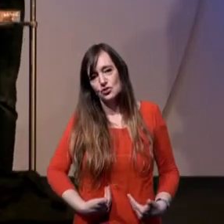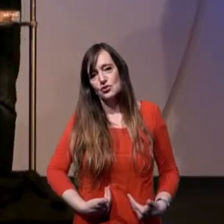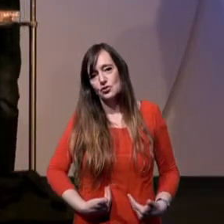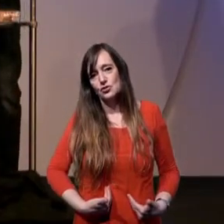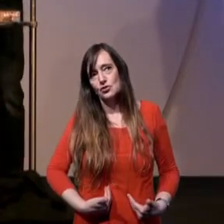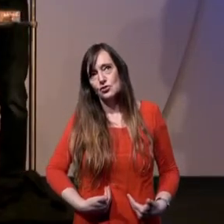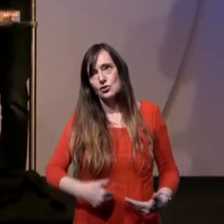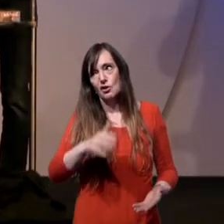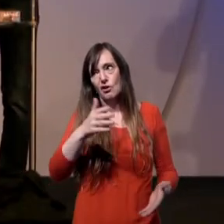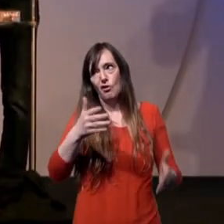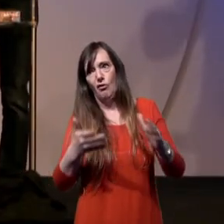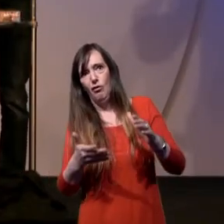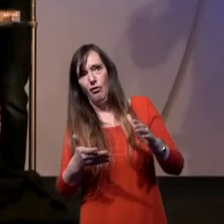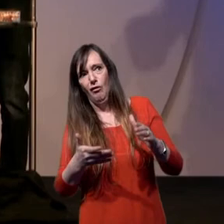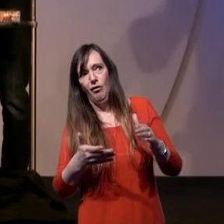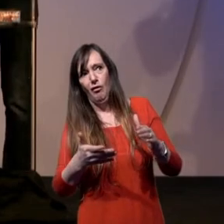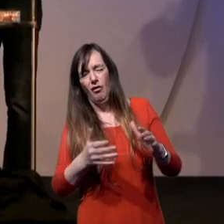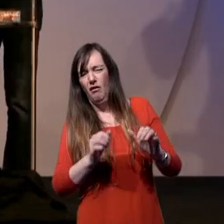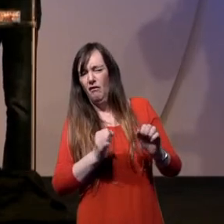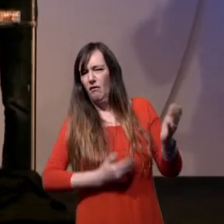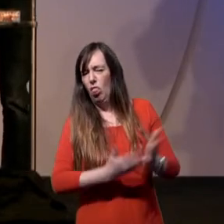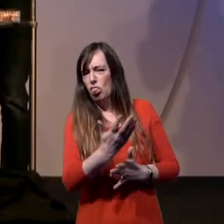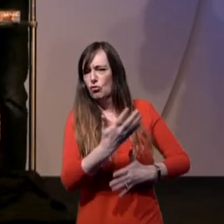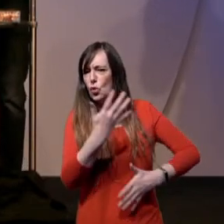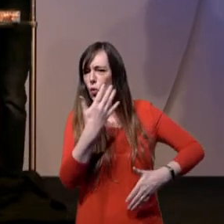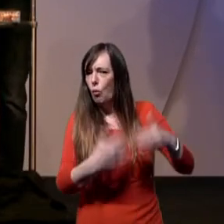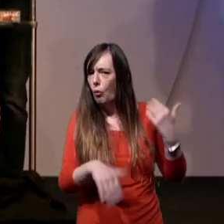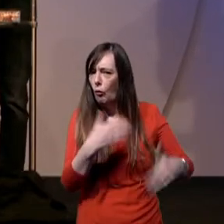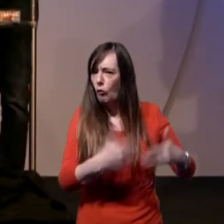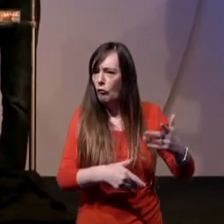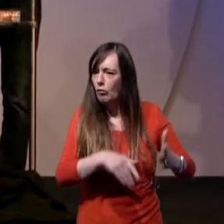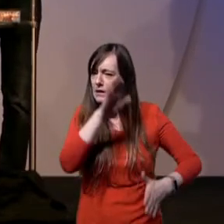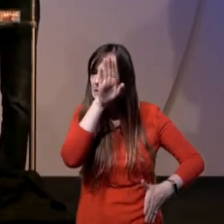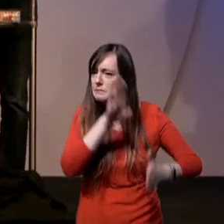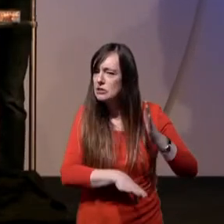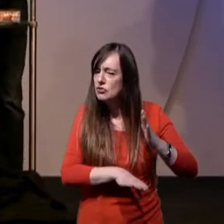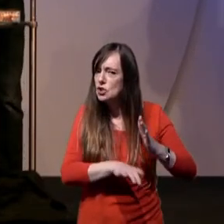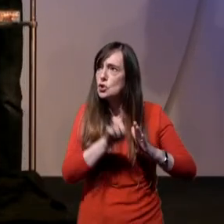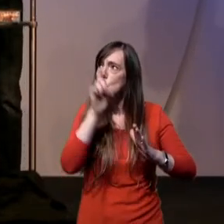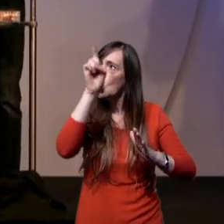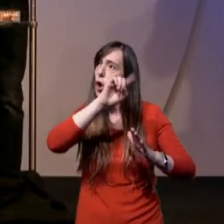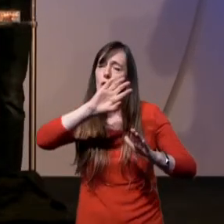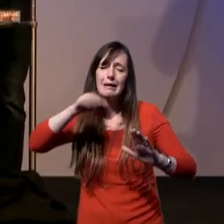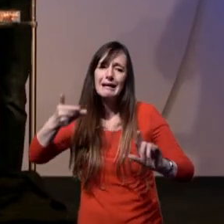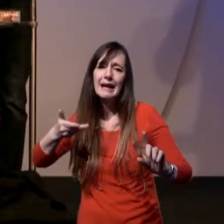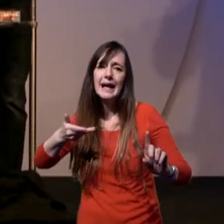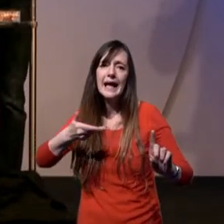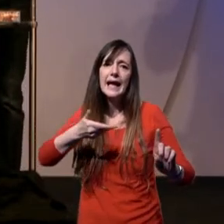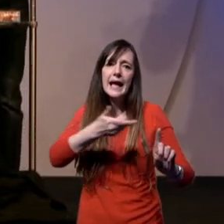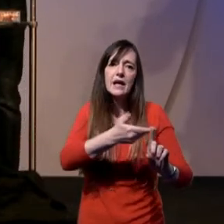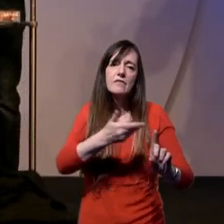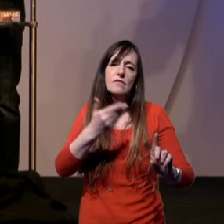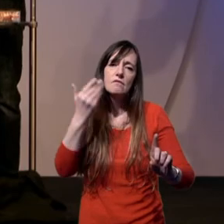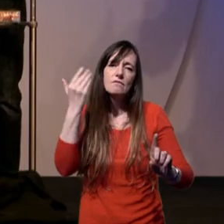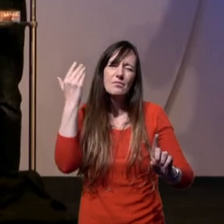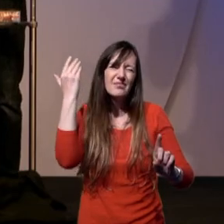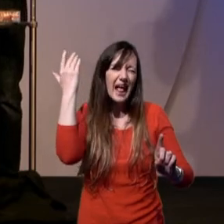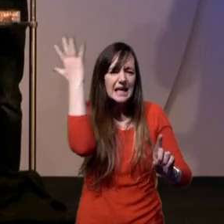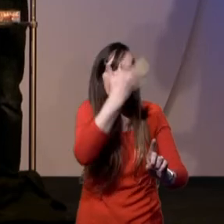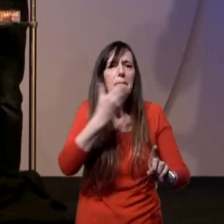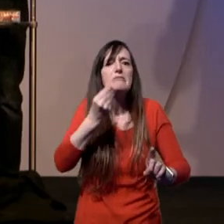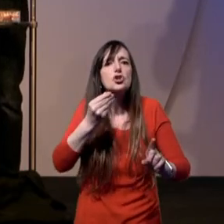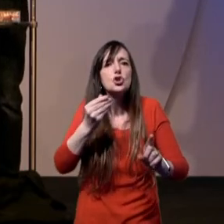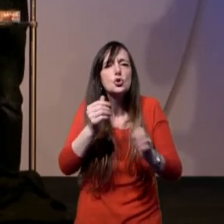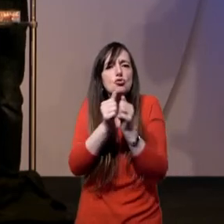He's saying, in spite of this affliction that you're going through, God has given you a spiritual